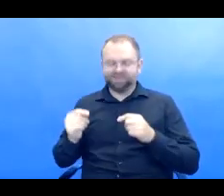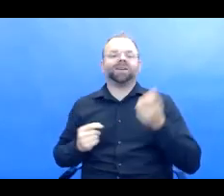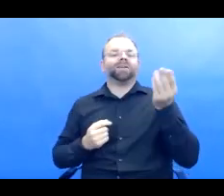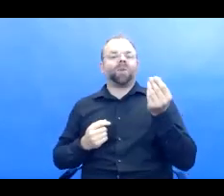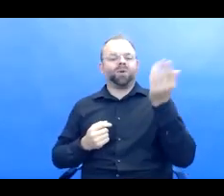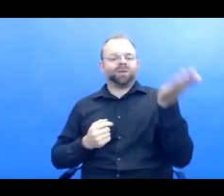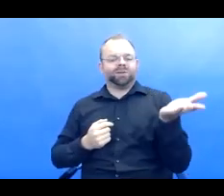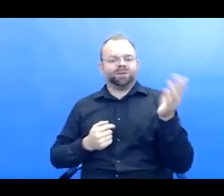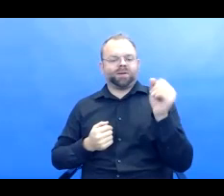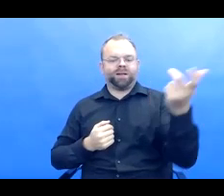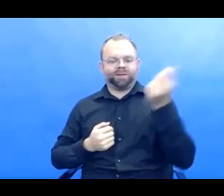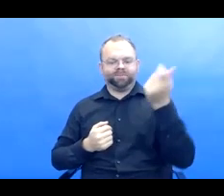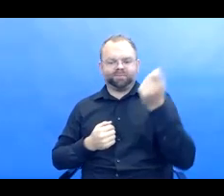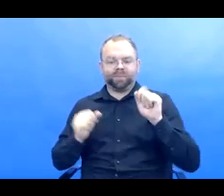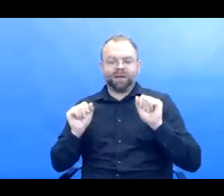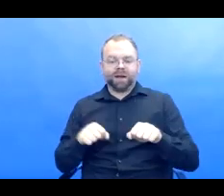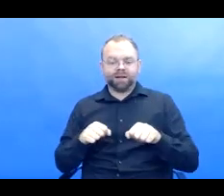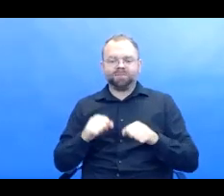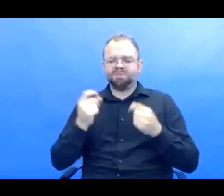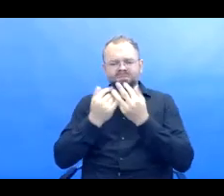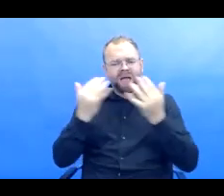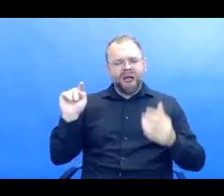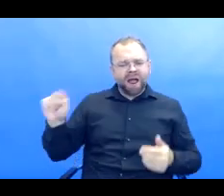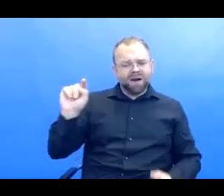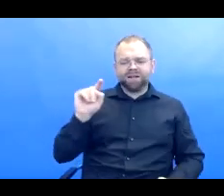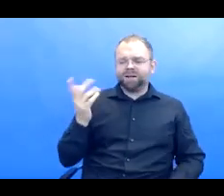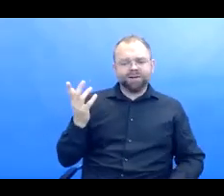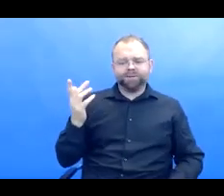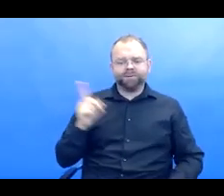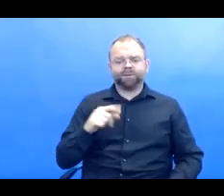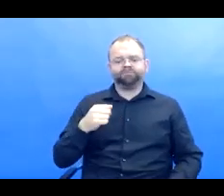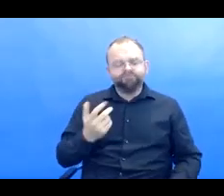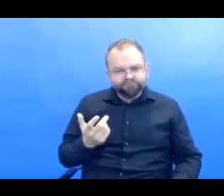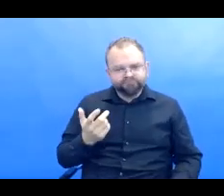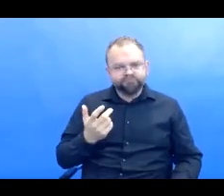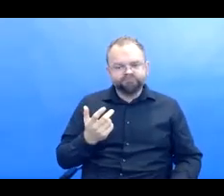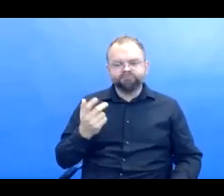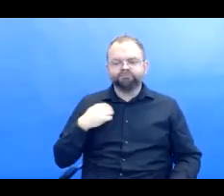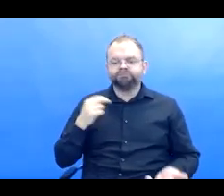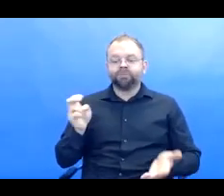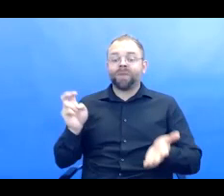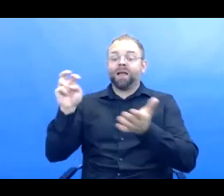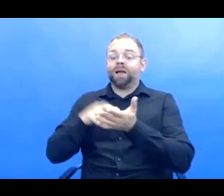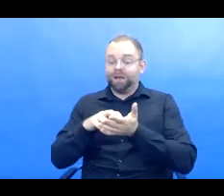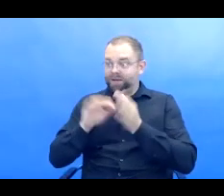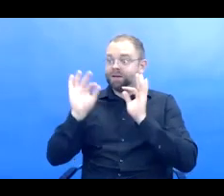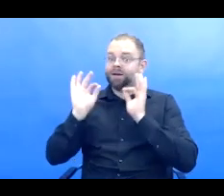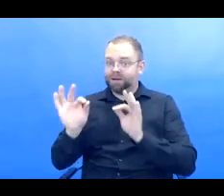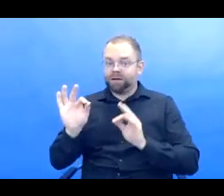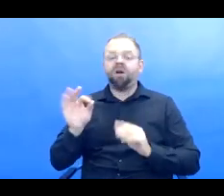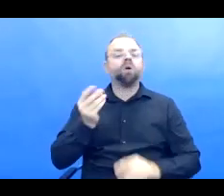household and it's about $20 per month. It is given every other month through mobile